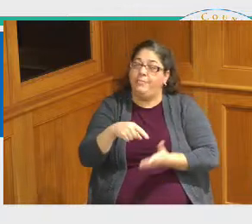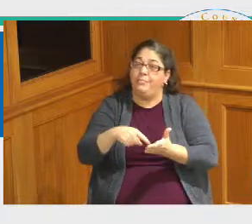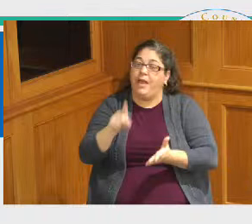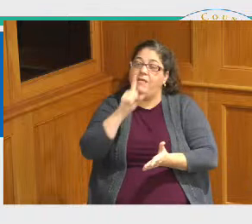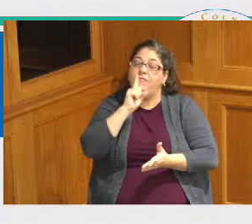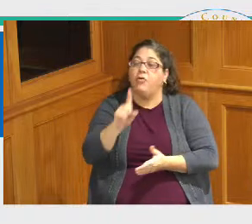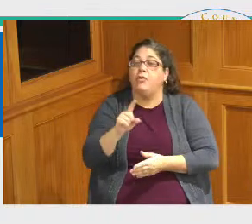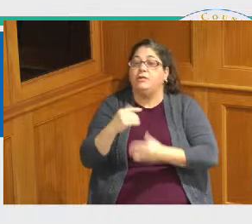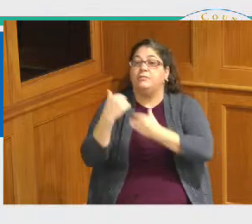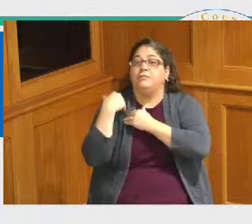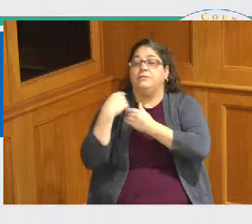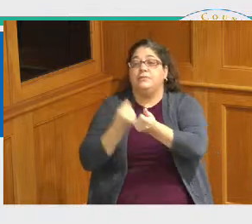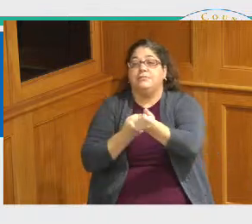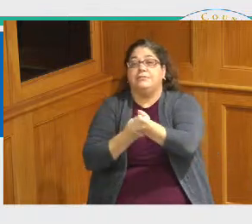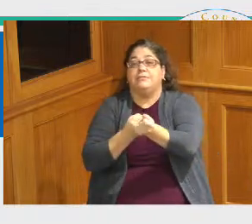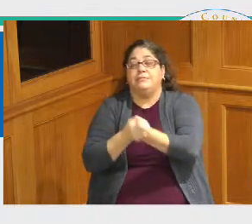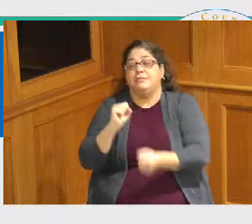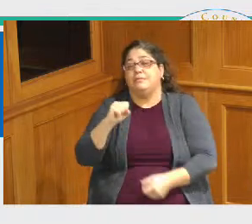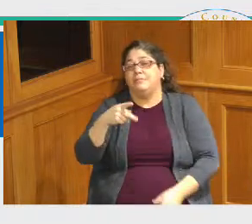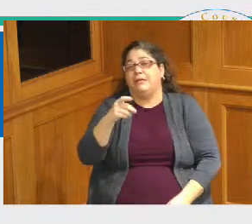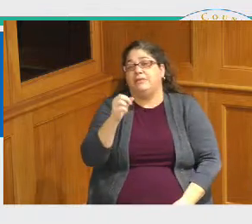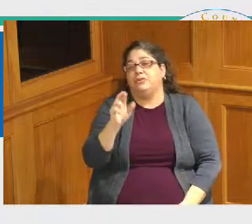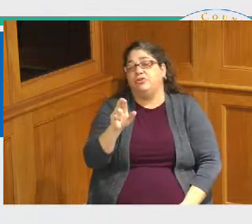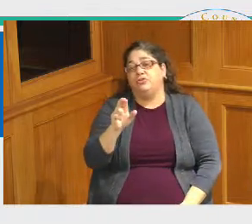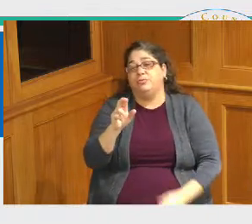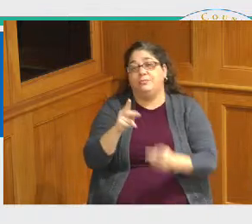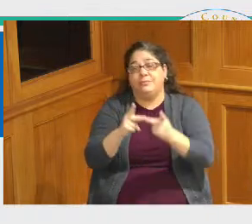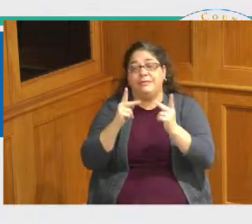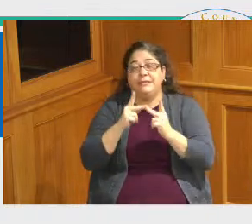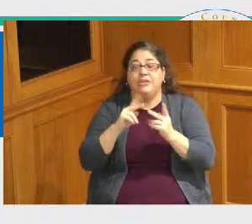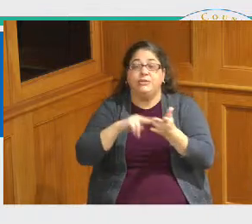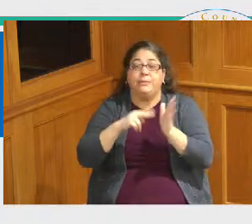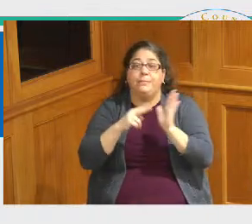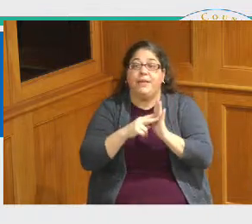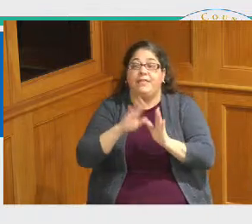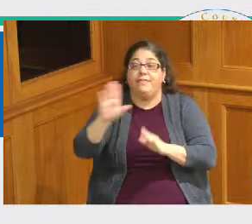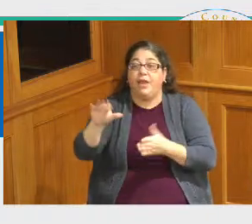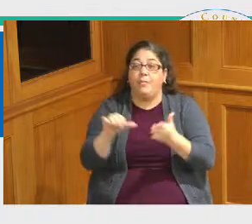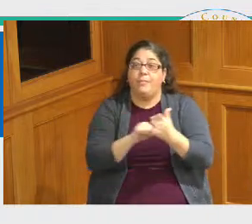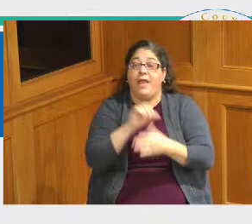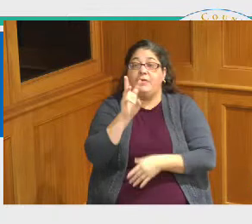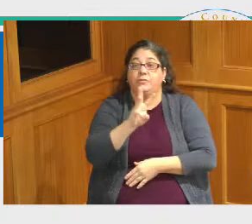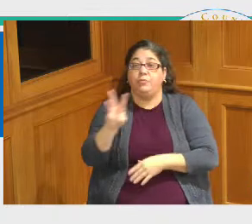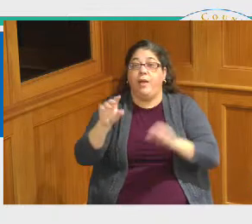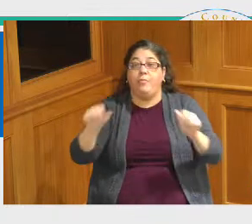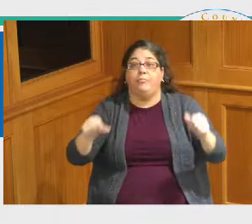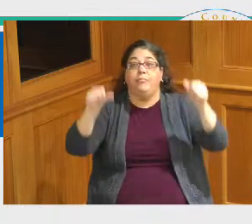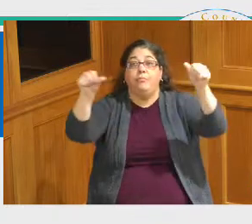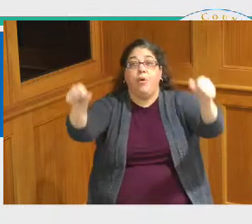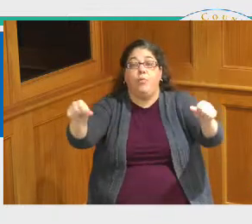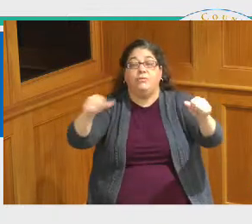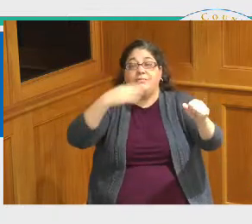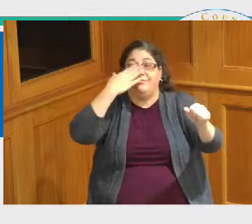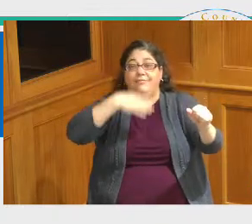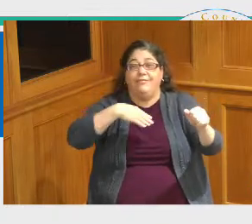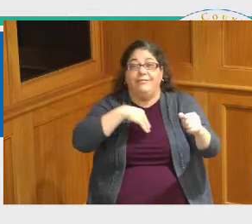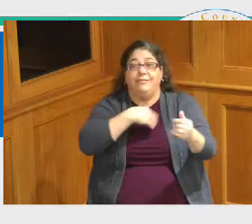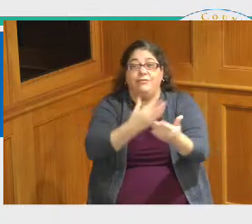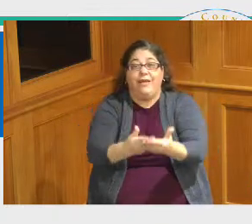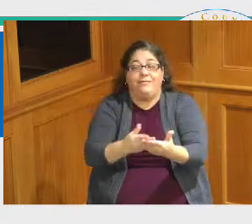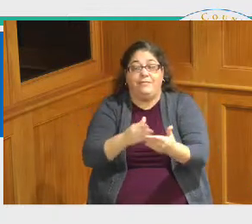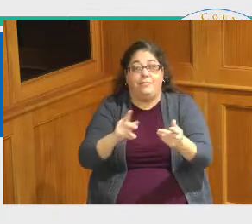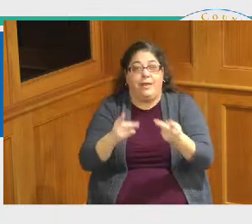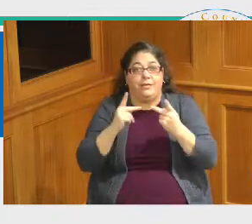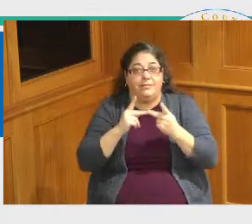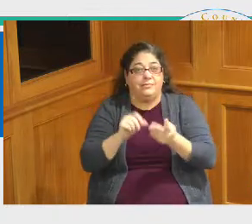the engagement because we would have that job posted kind of at the top of their page for a length of time. So that's really what that initial $25,000 is for.